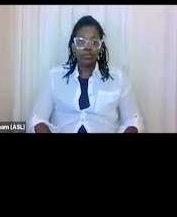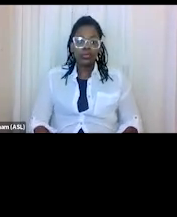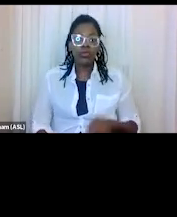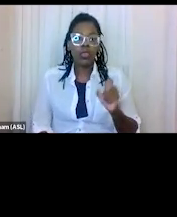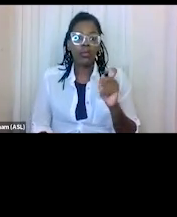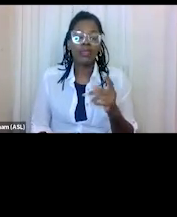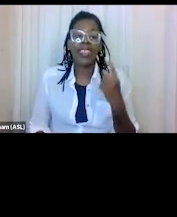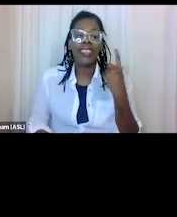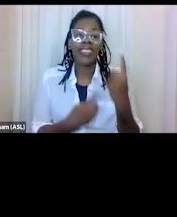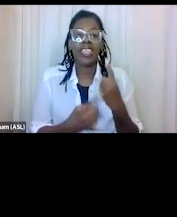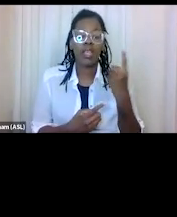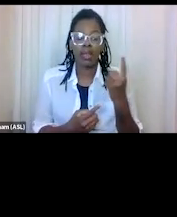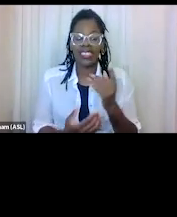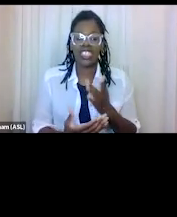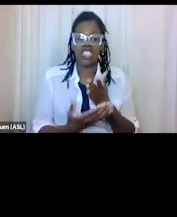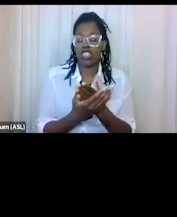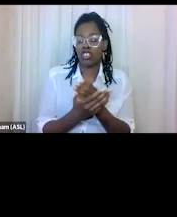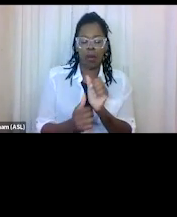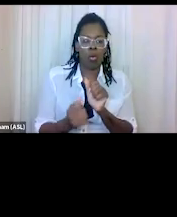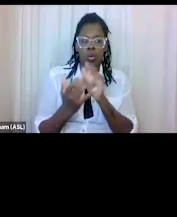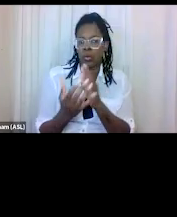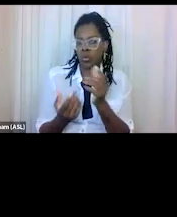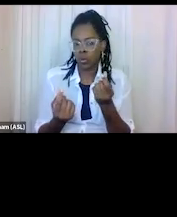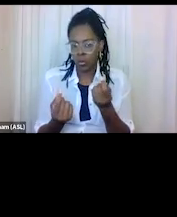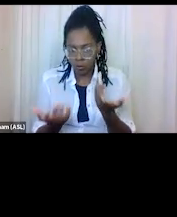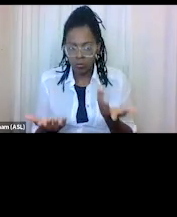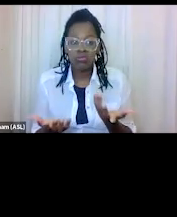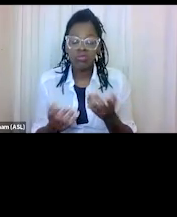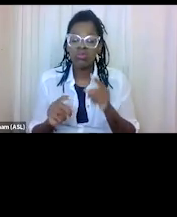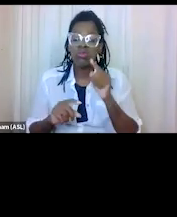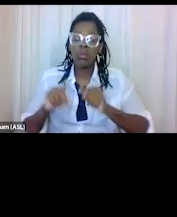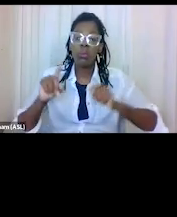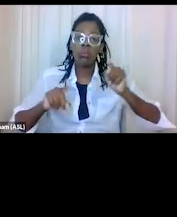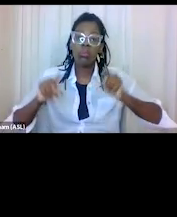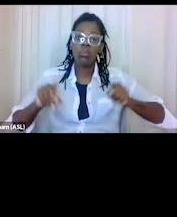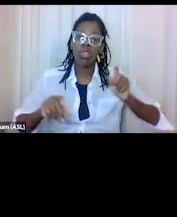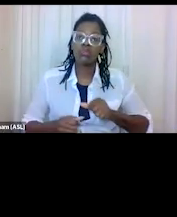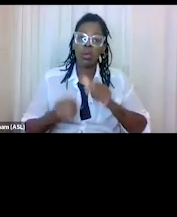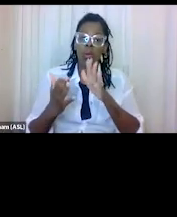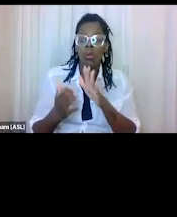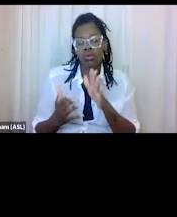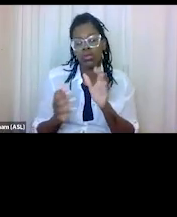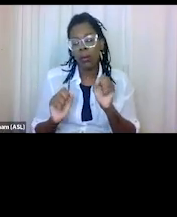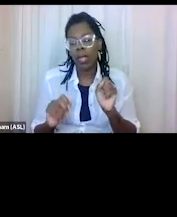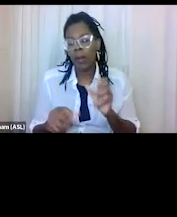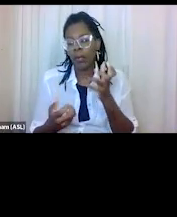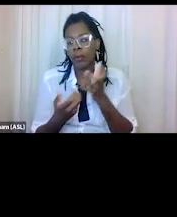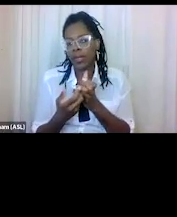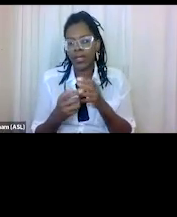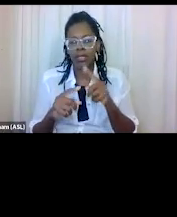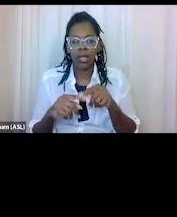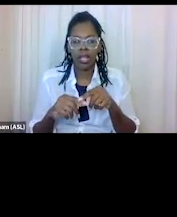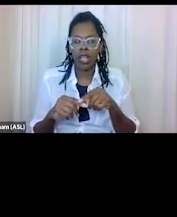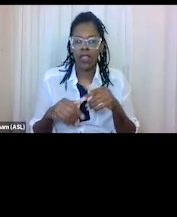So thinking about intervention approaches, there are a range of intervention approaches that are appropriate depending on youth's